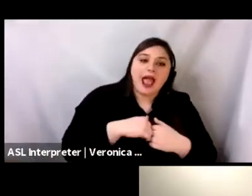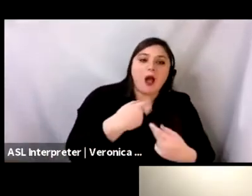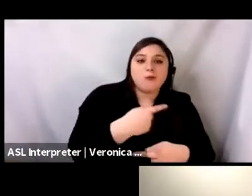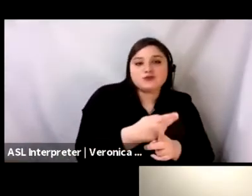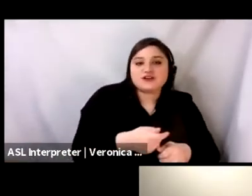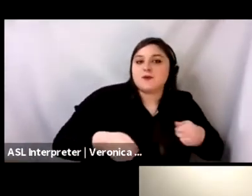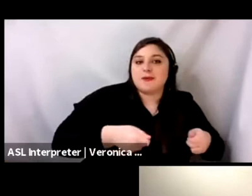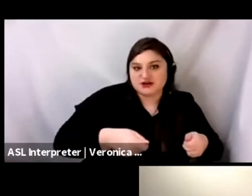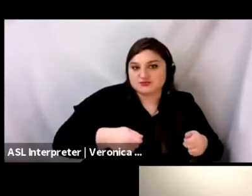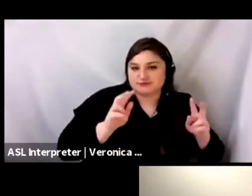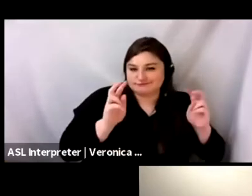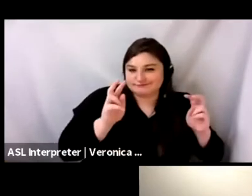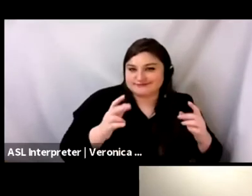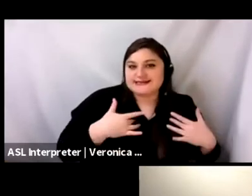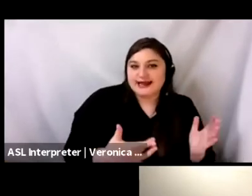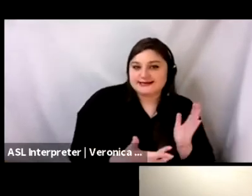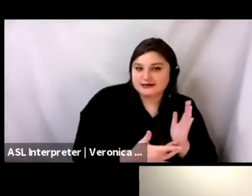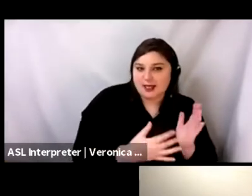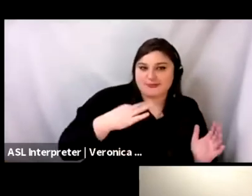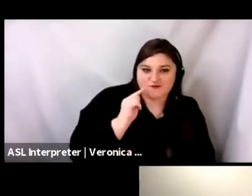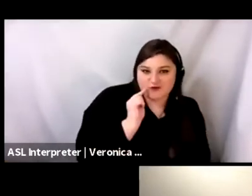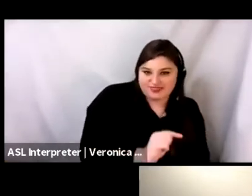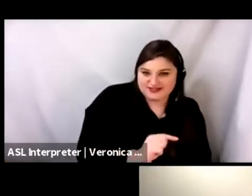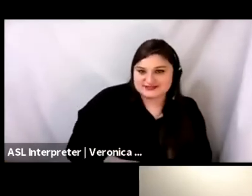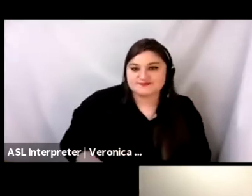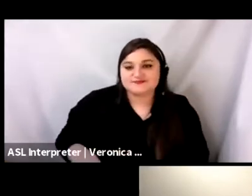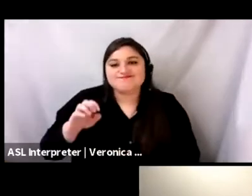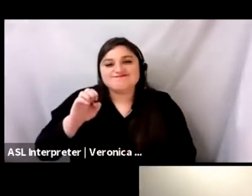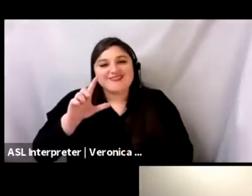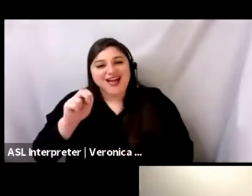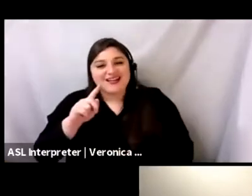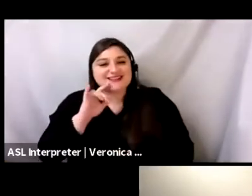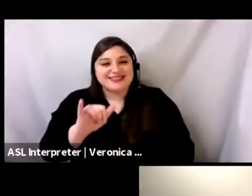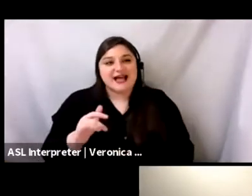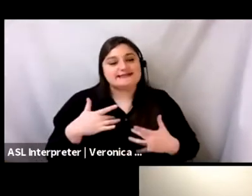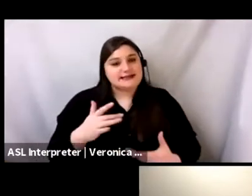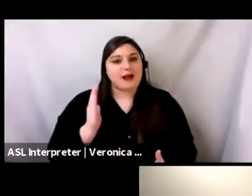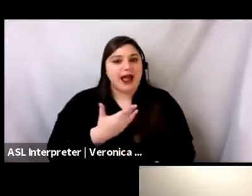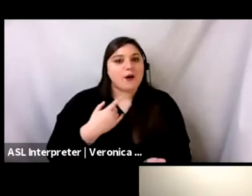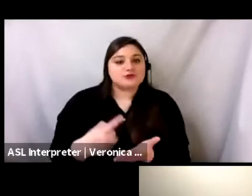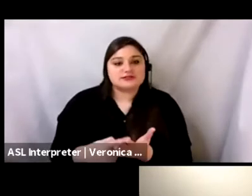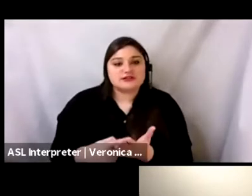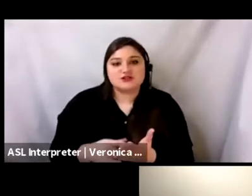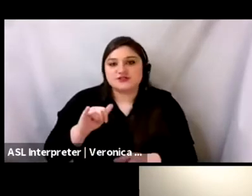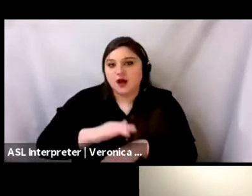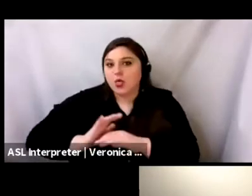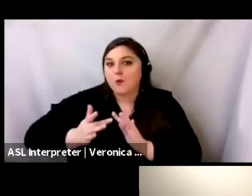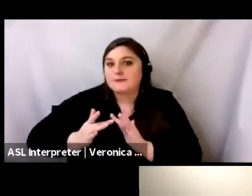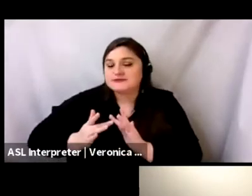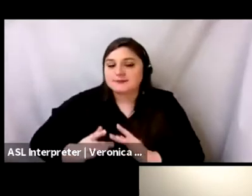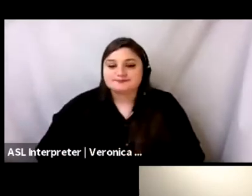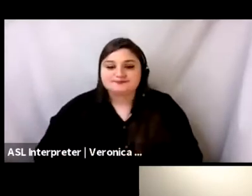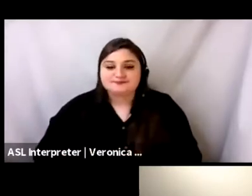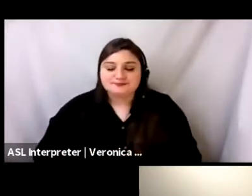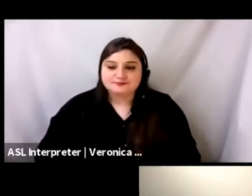I guess that's like what we were discussing a lot in the text, which is available to read on the website, which accompanies this, is